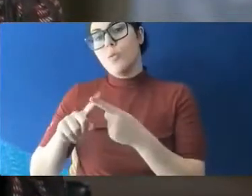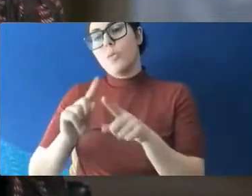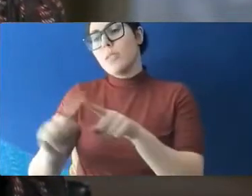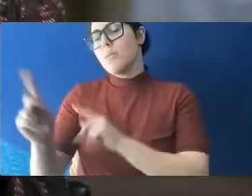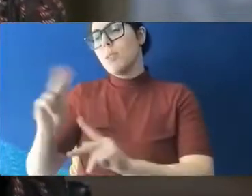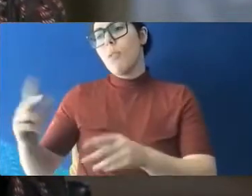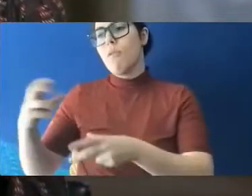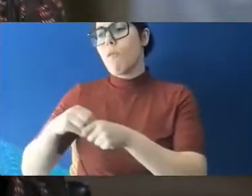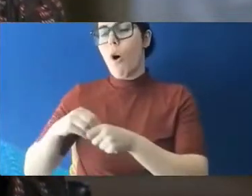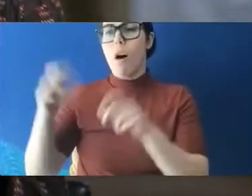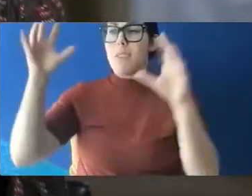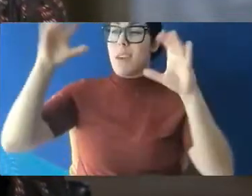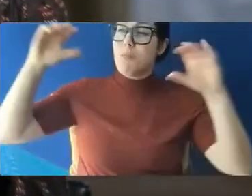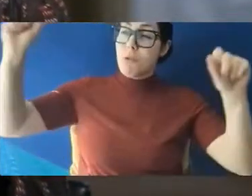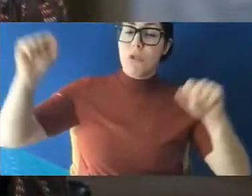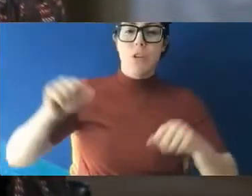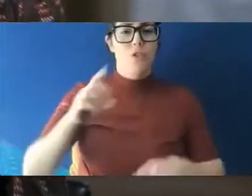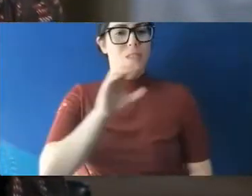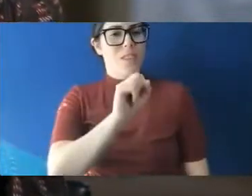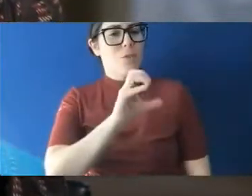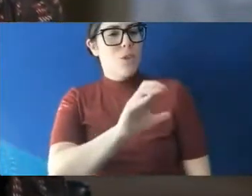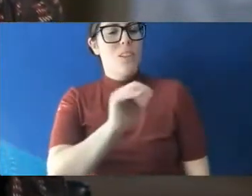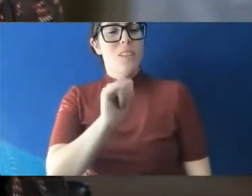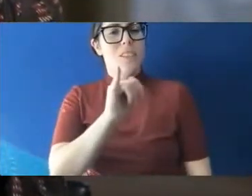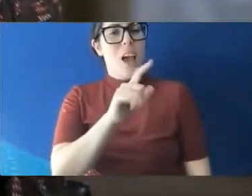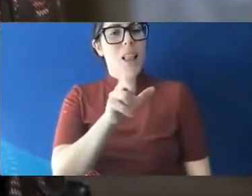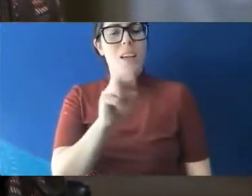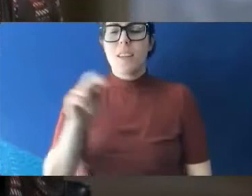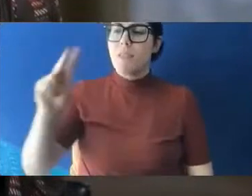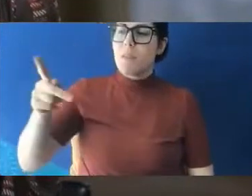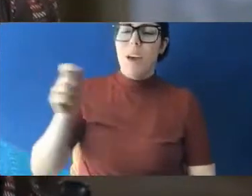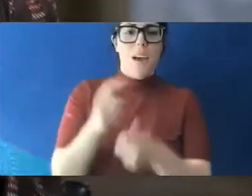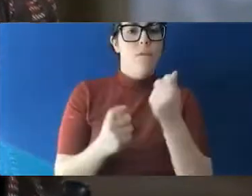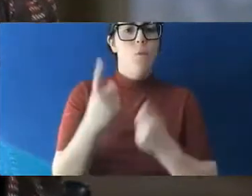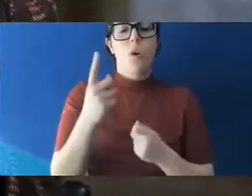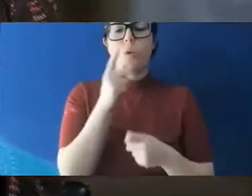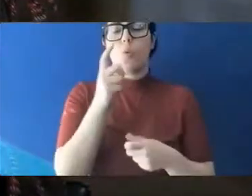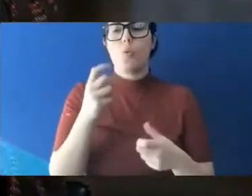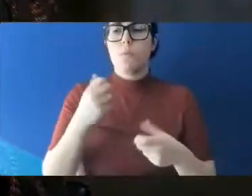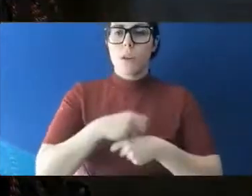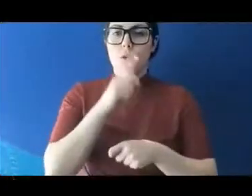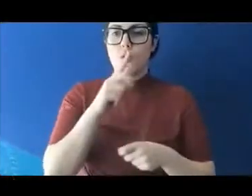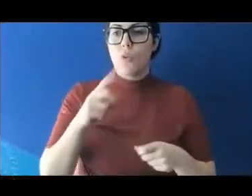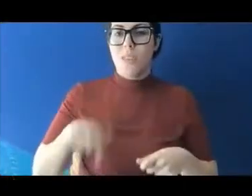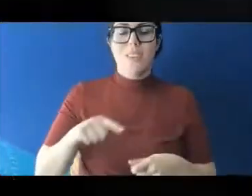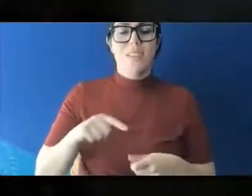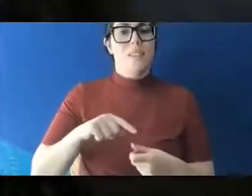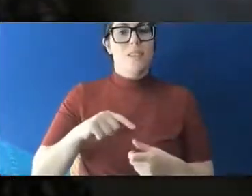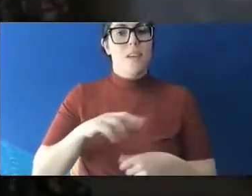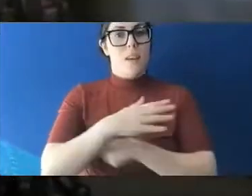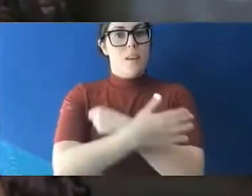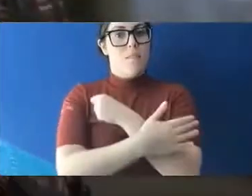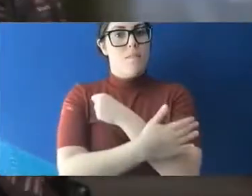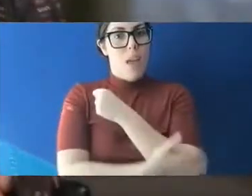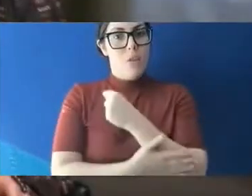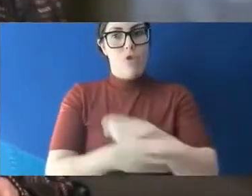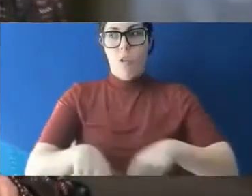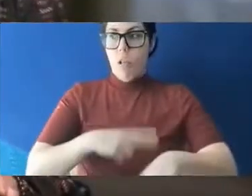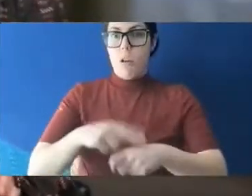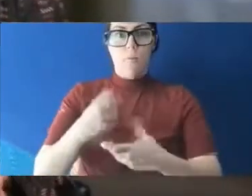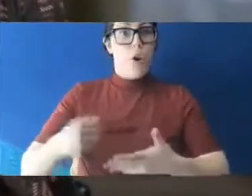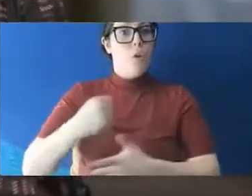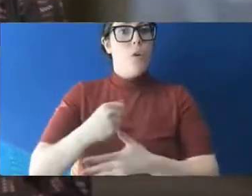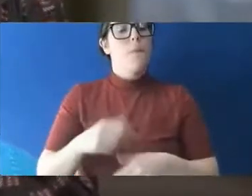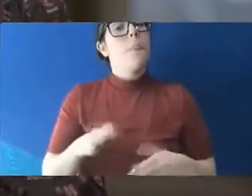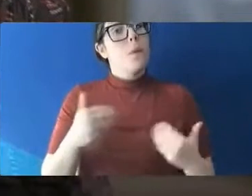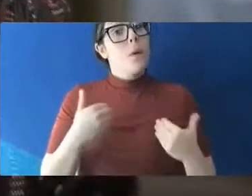the entire administration for making economic justice a national priority. There is a